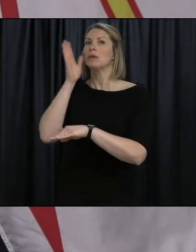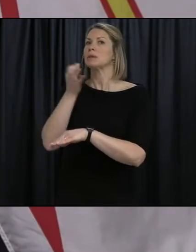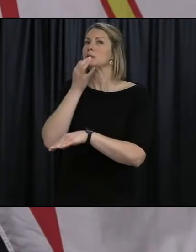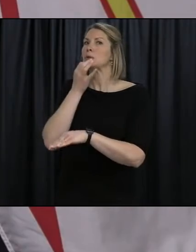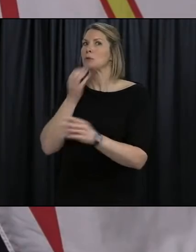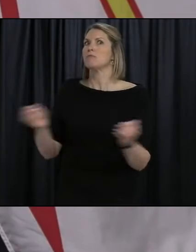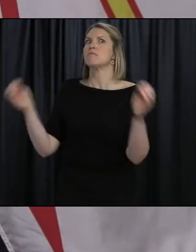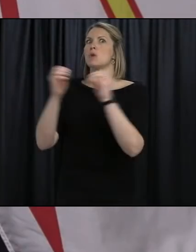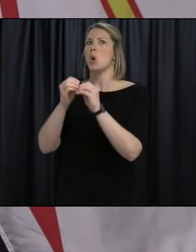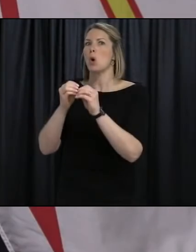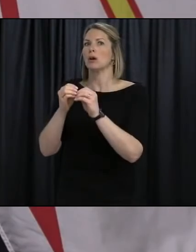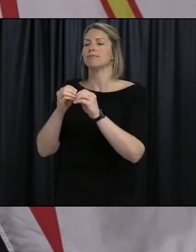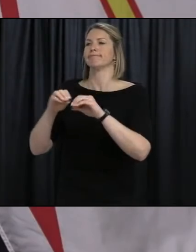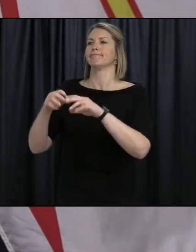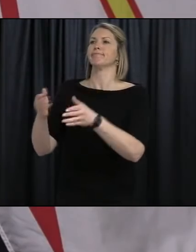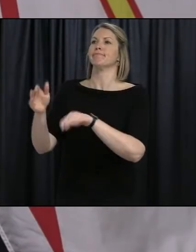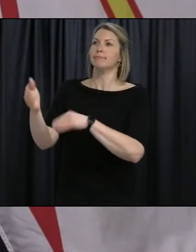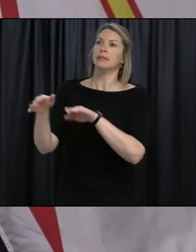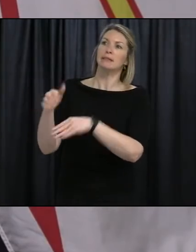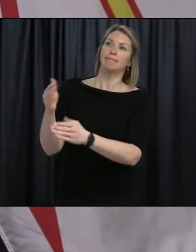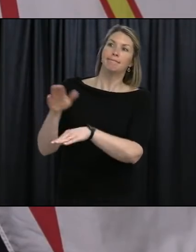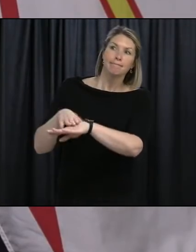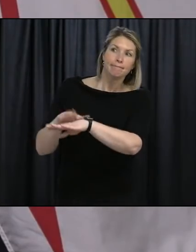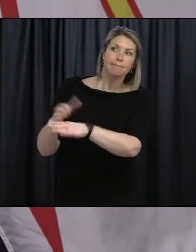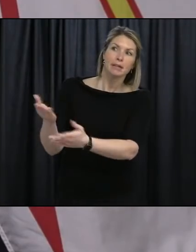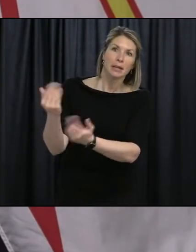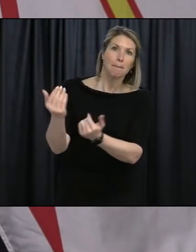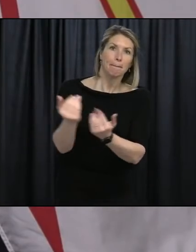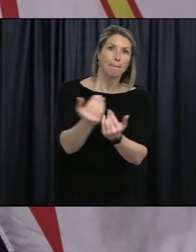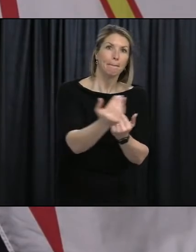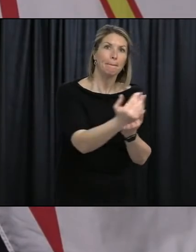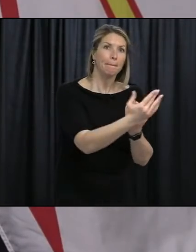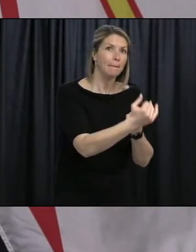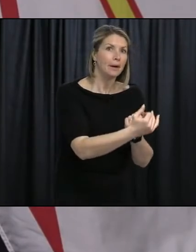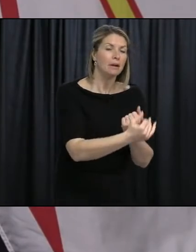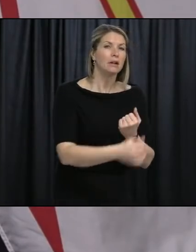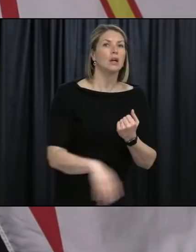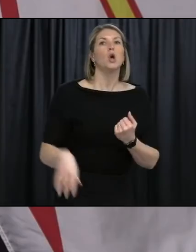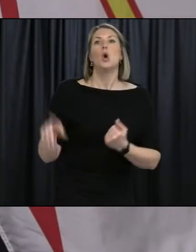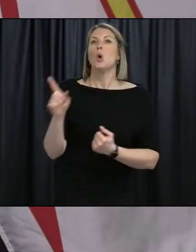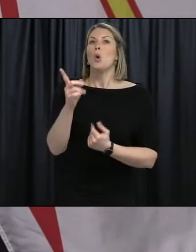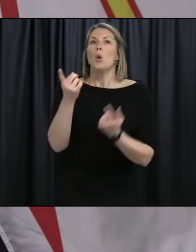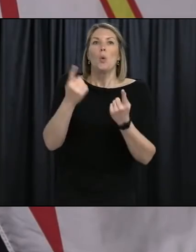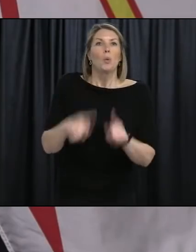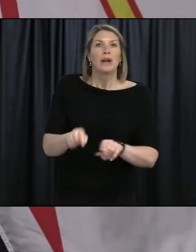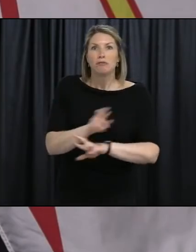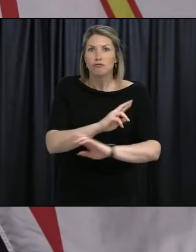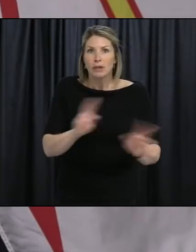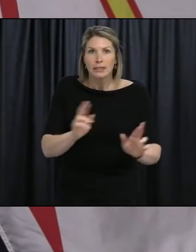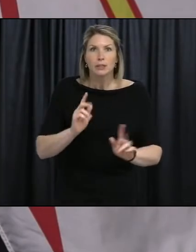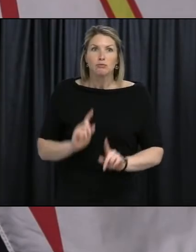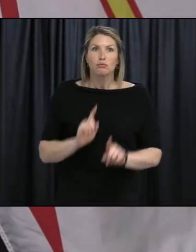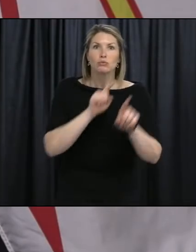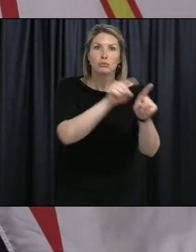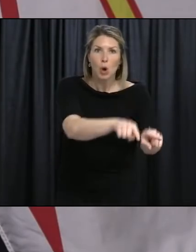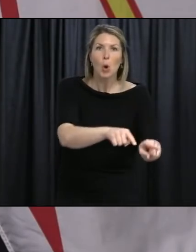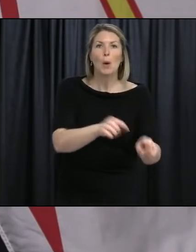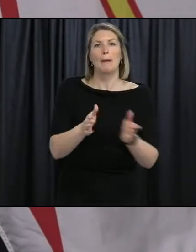timing may differ by region, and each regional health authority will send public notifications when these appointments are